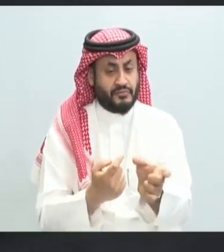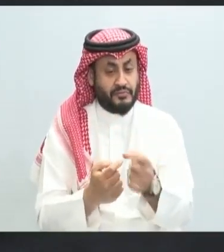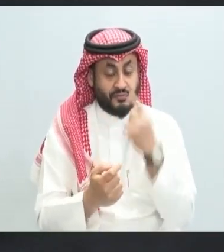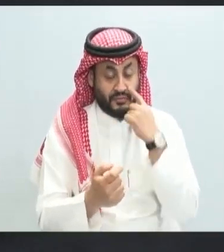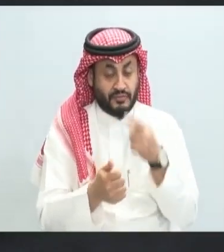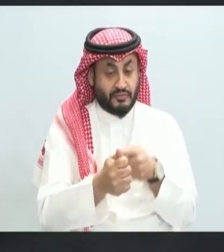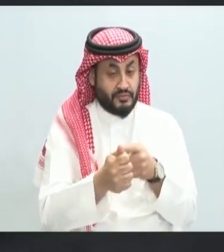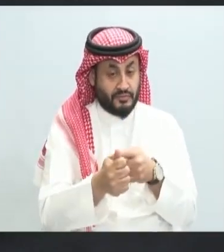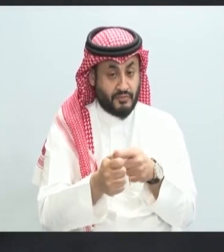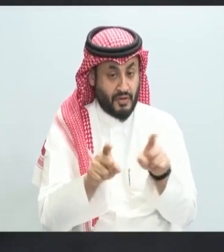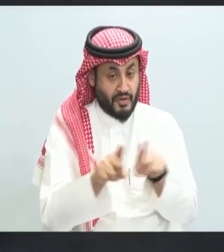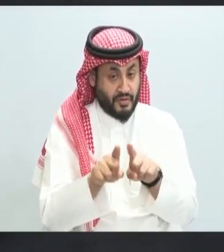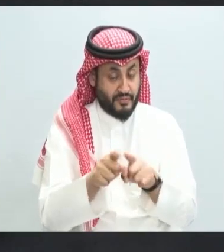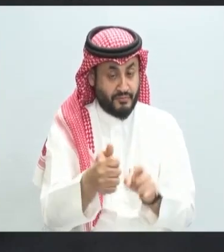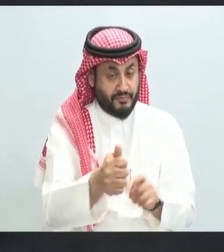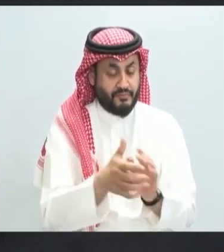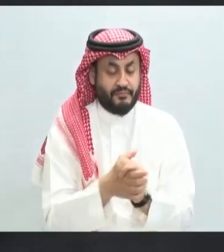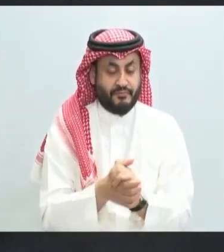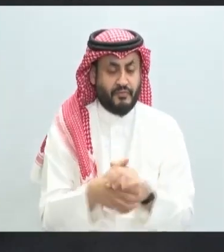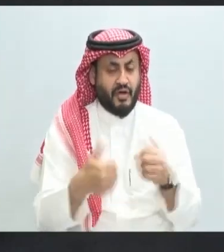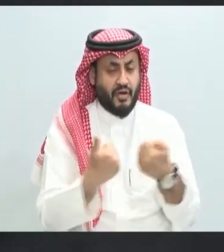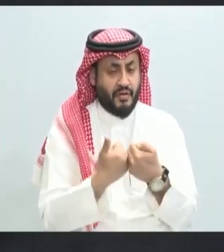like a comic book.